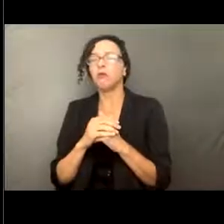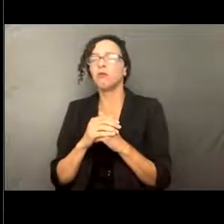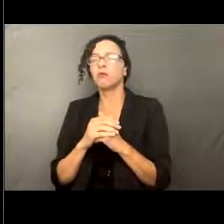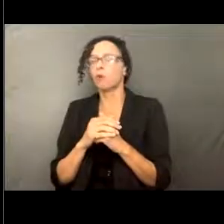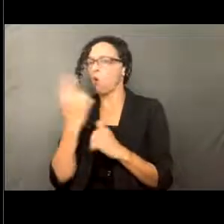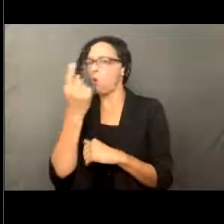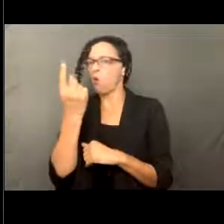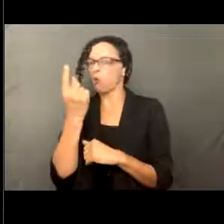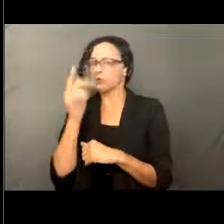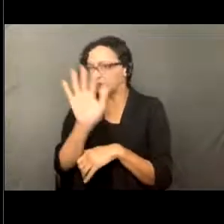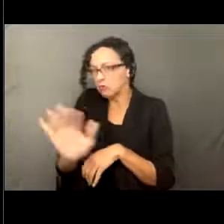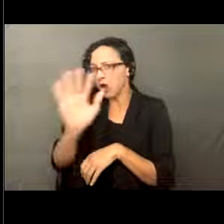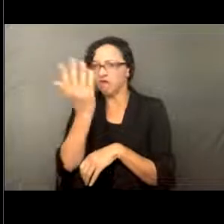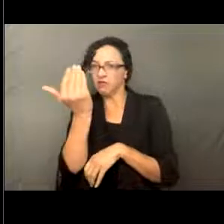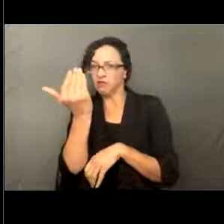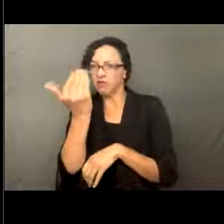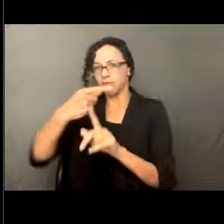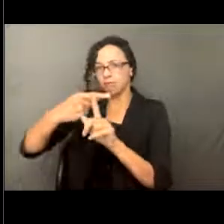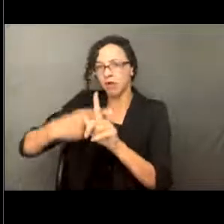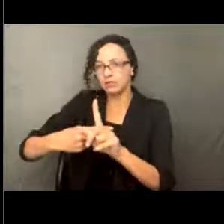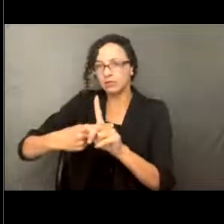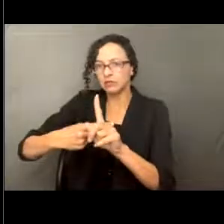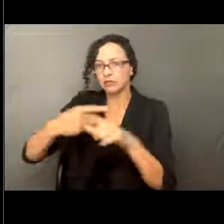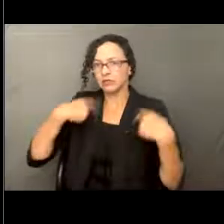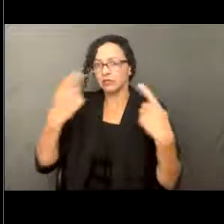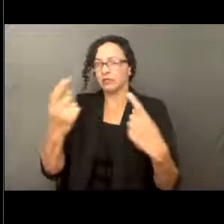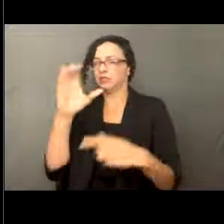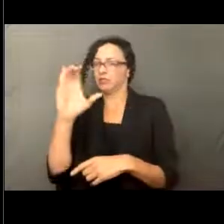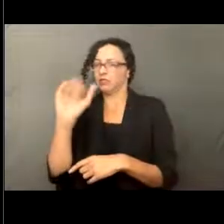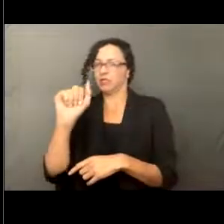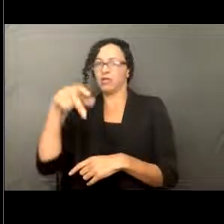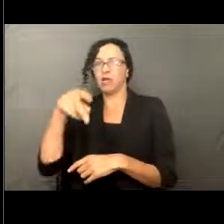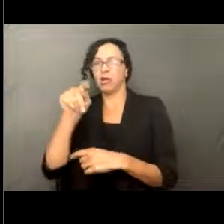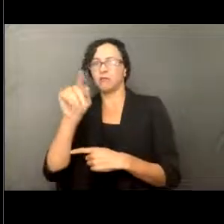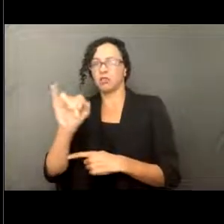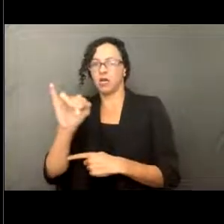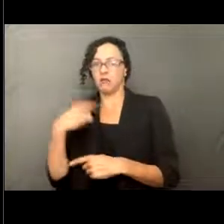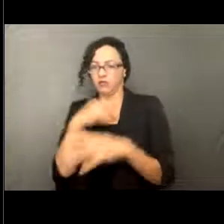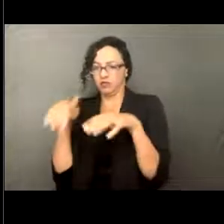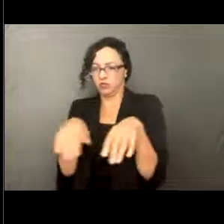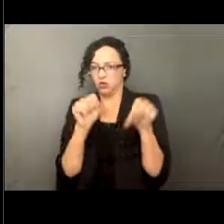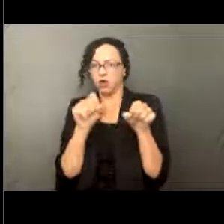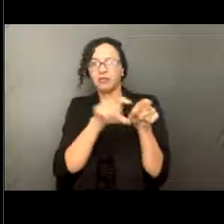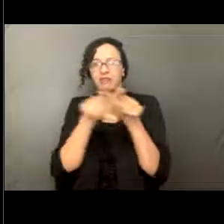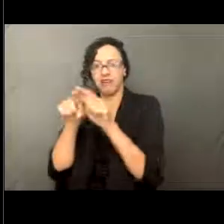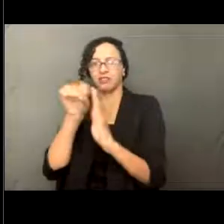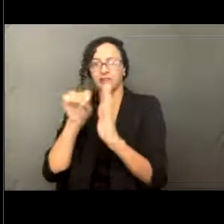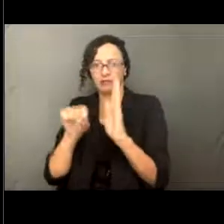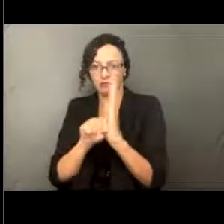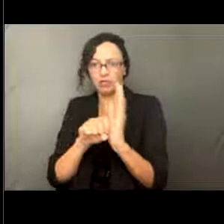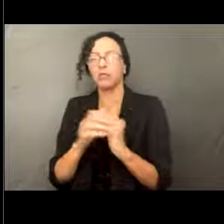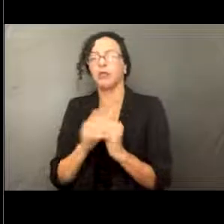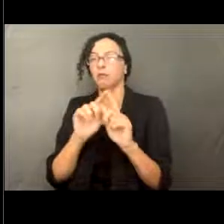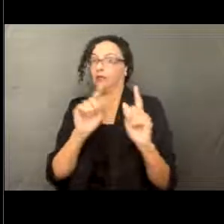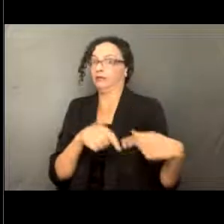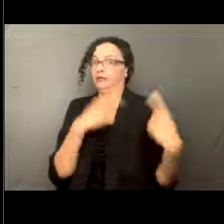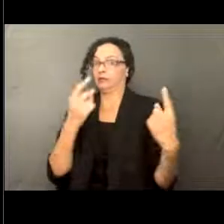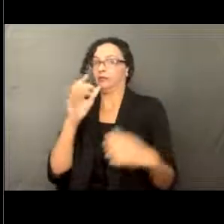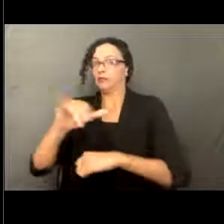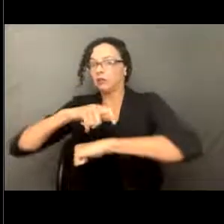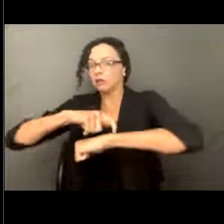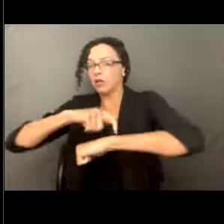months since CAPTAI was we adopted CAPTAI as a state. But since then, a lot of work